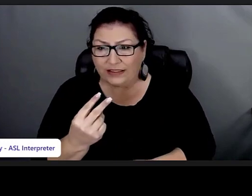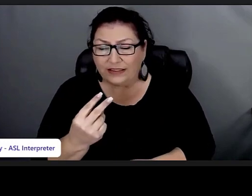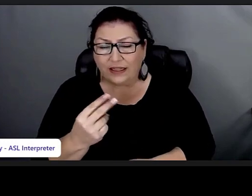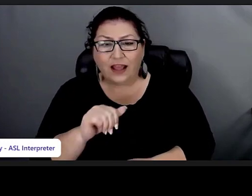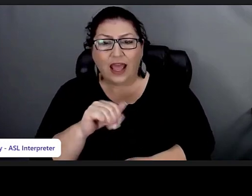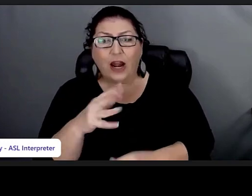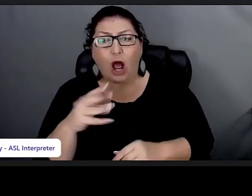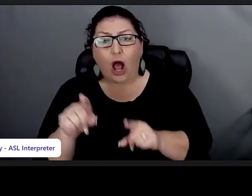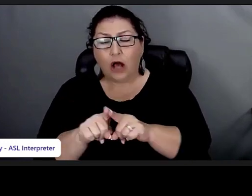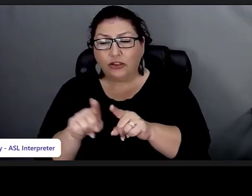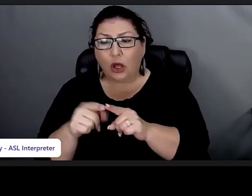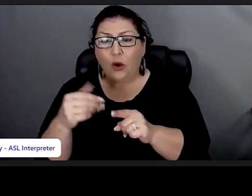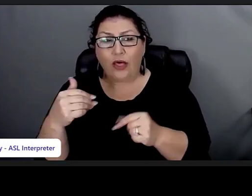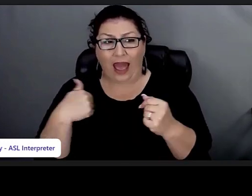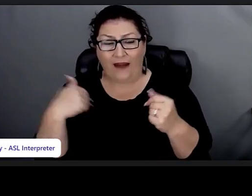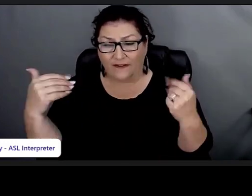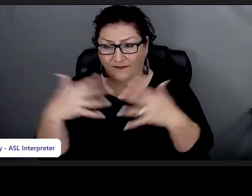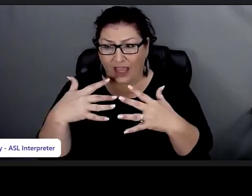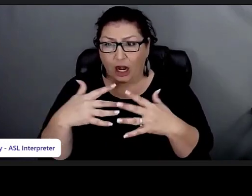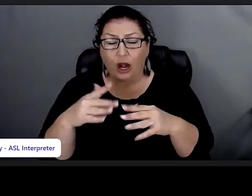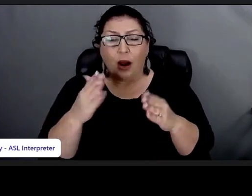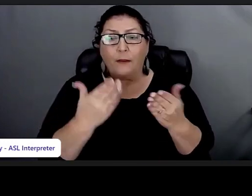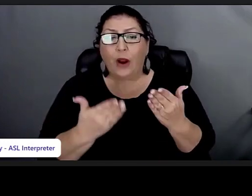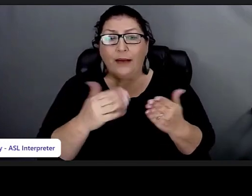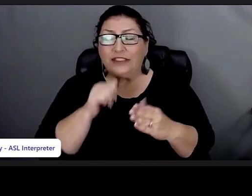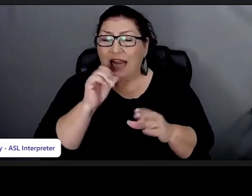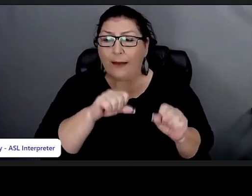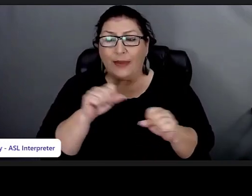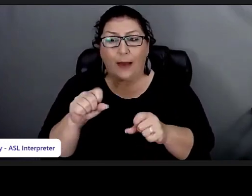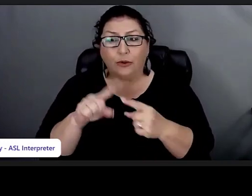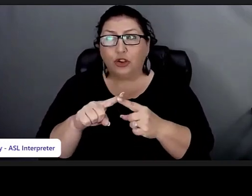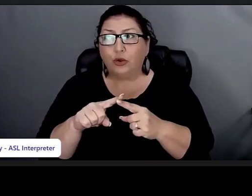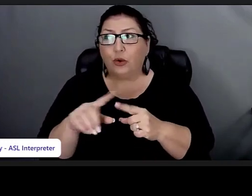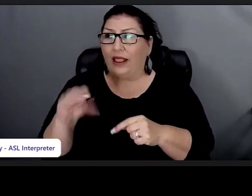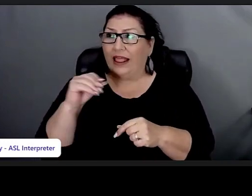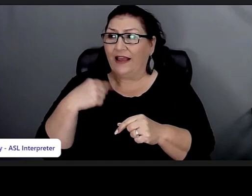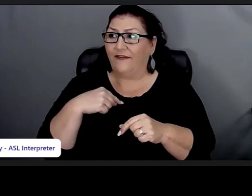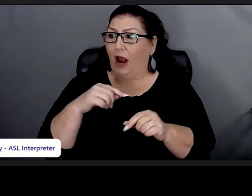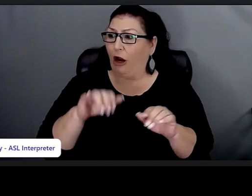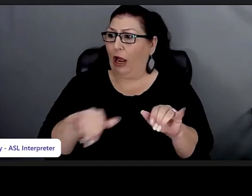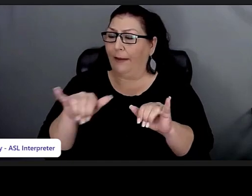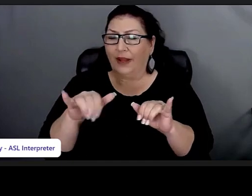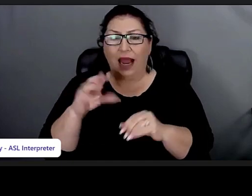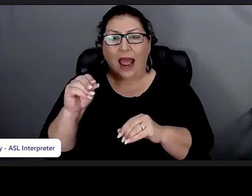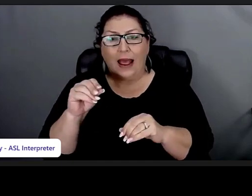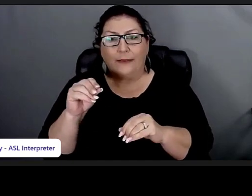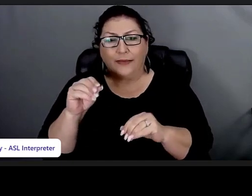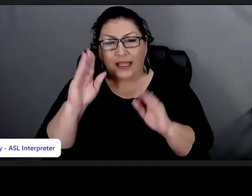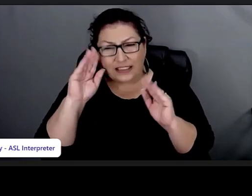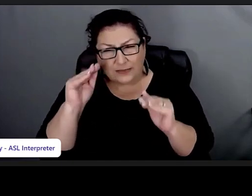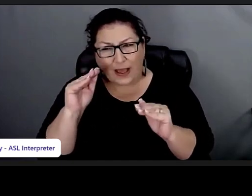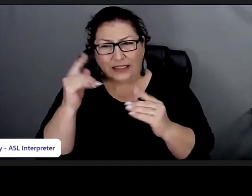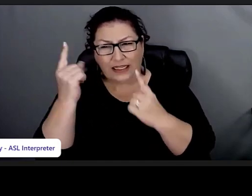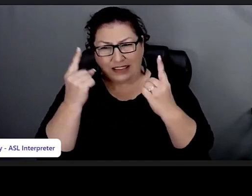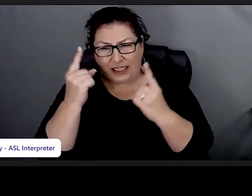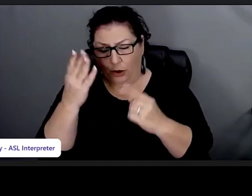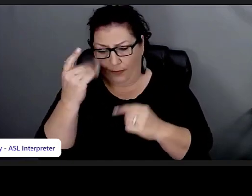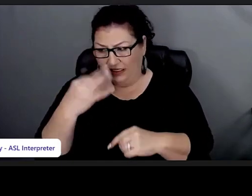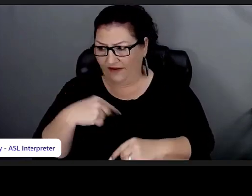the fear of perhaps not being able to leave are common and to be expected considering our